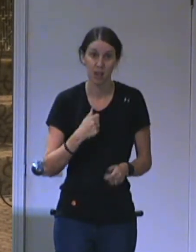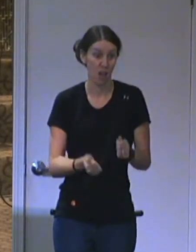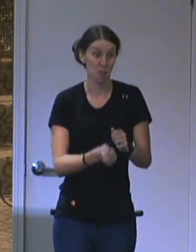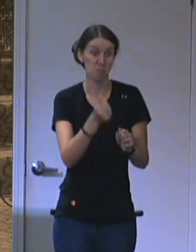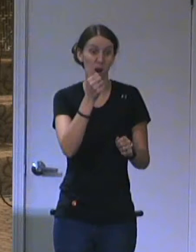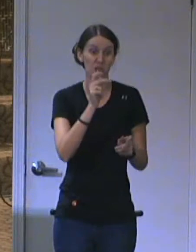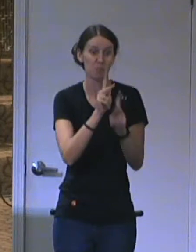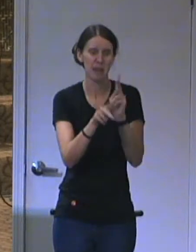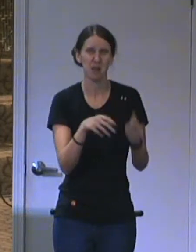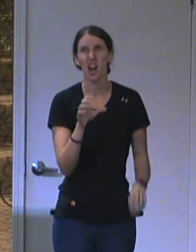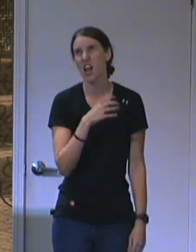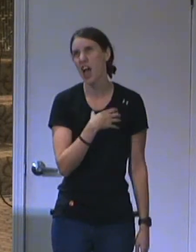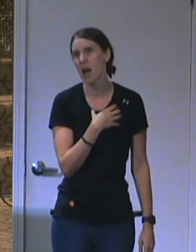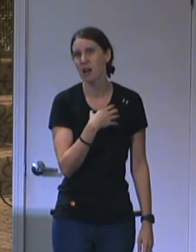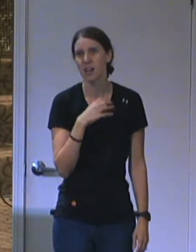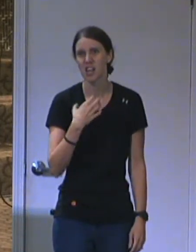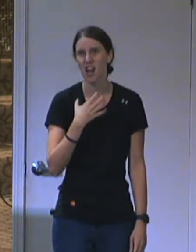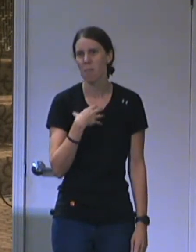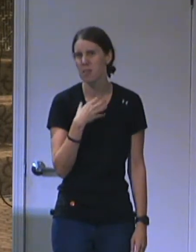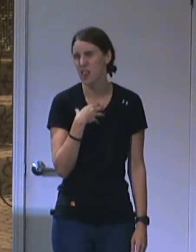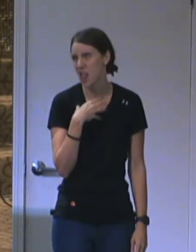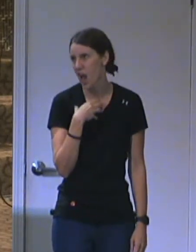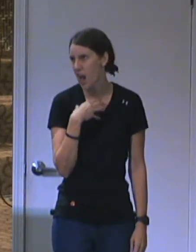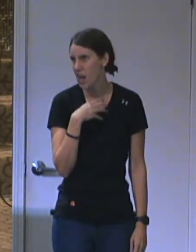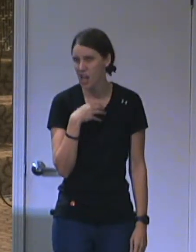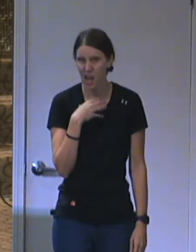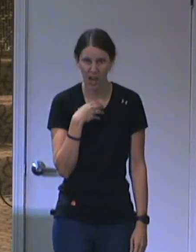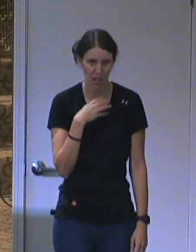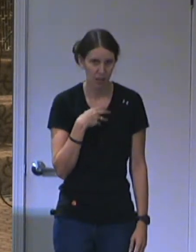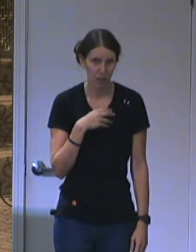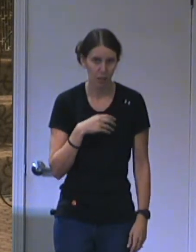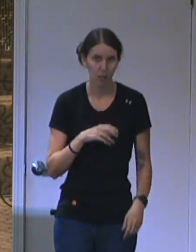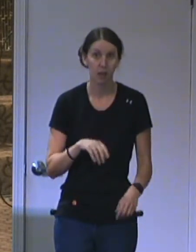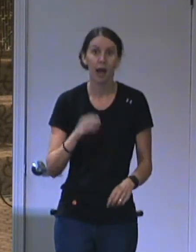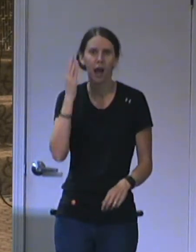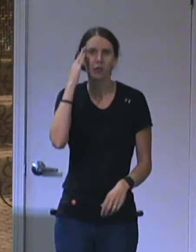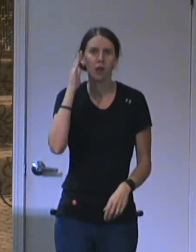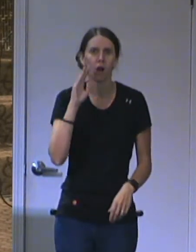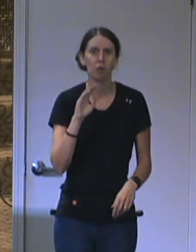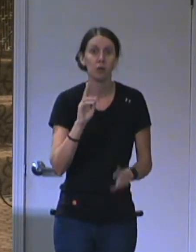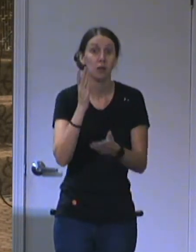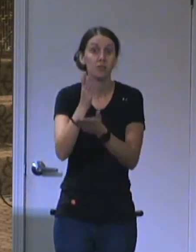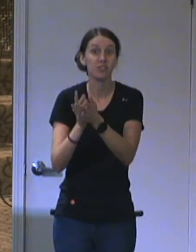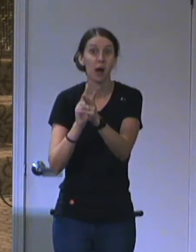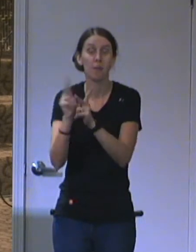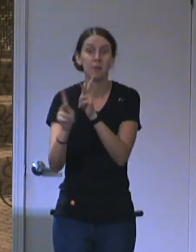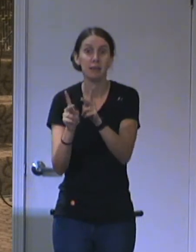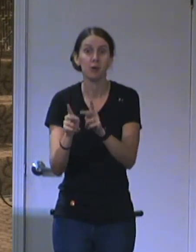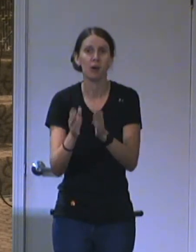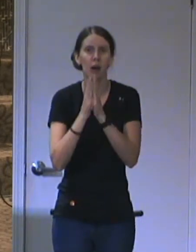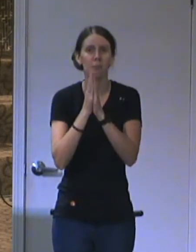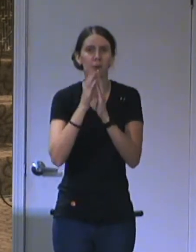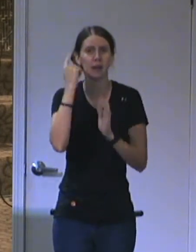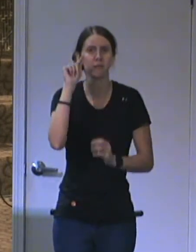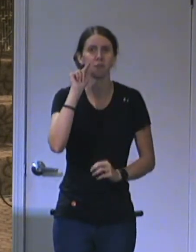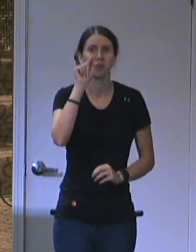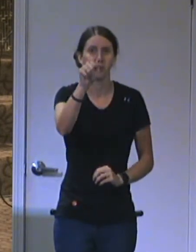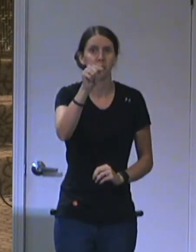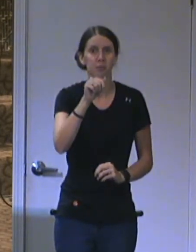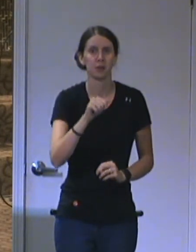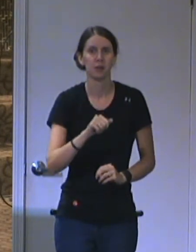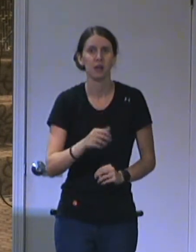or tearing you down or something like that, there are people out there praying for you, wanting you to succeed for Christ.